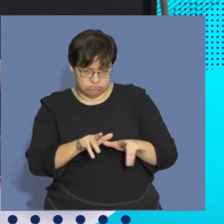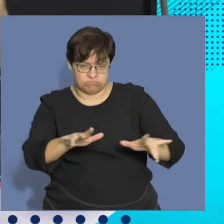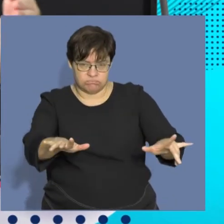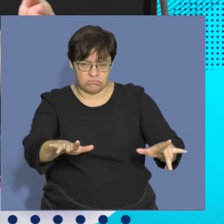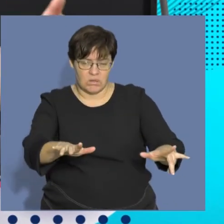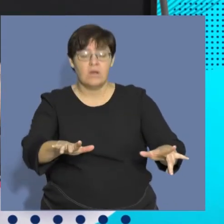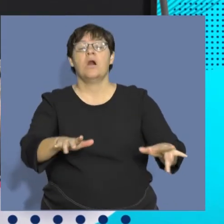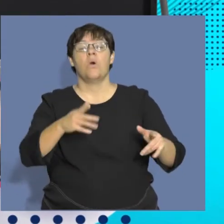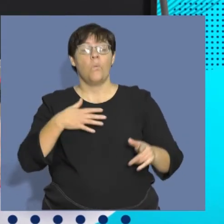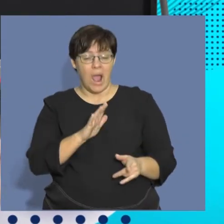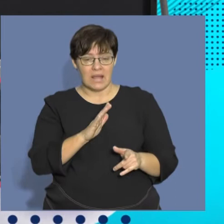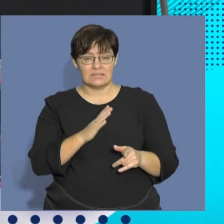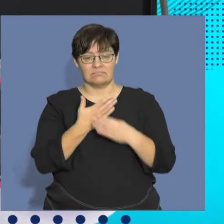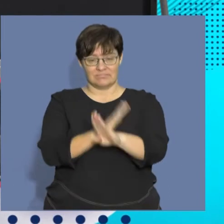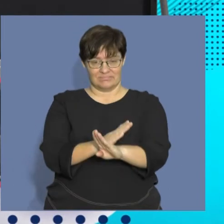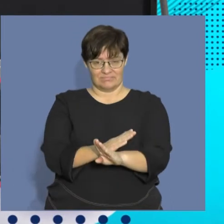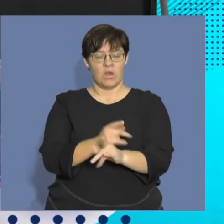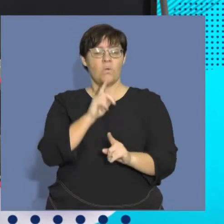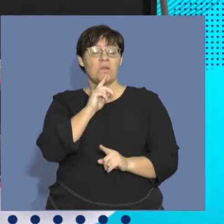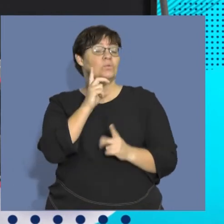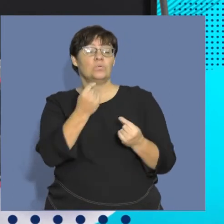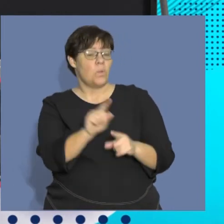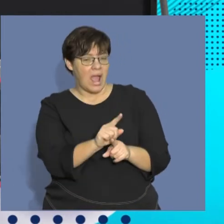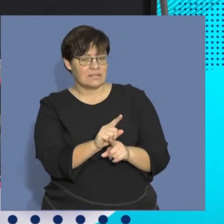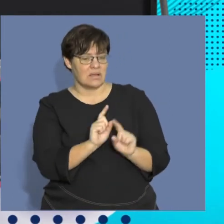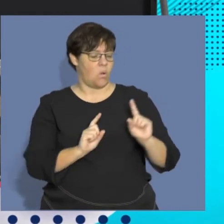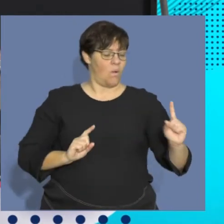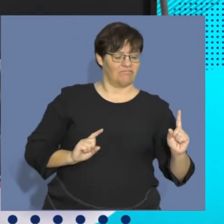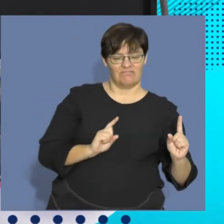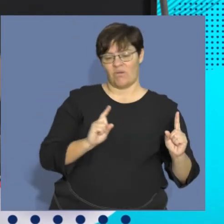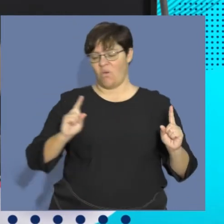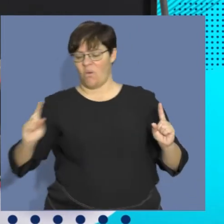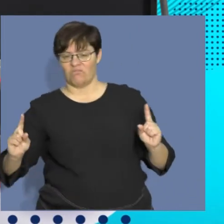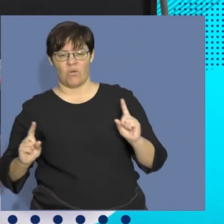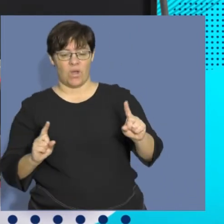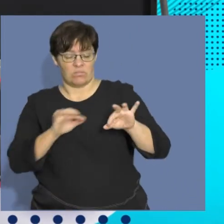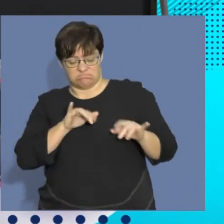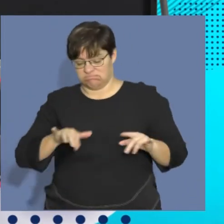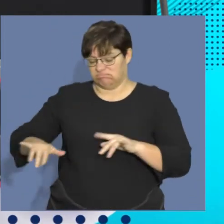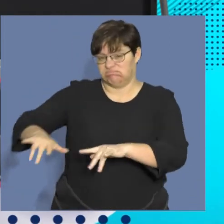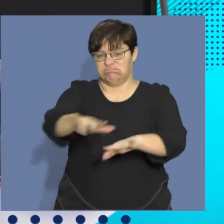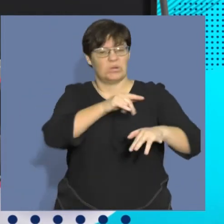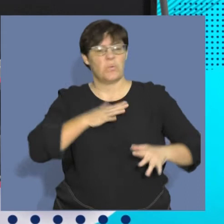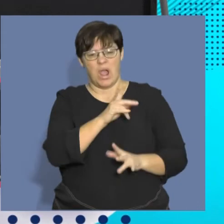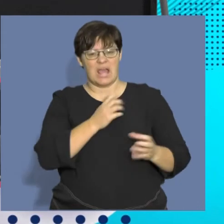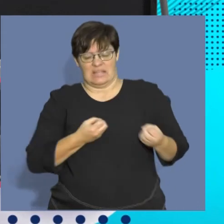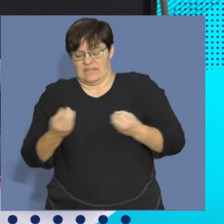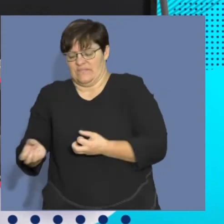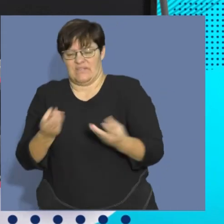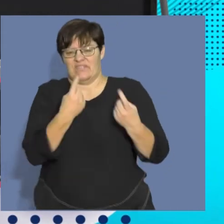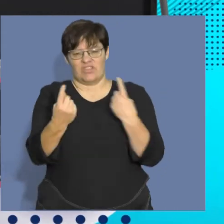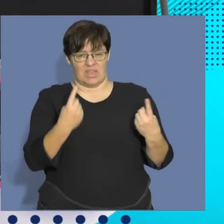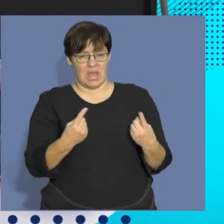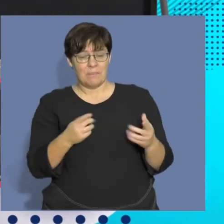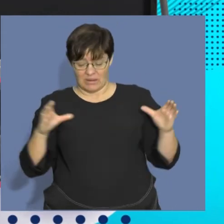we observe social distancing. If we are living in closely